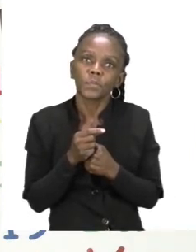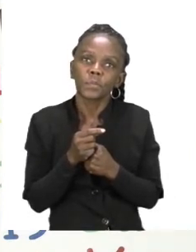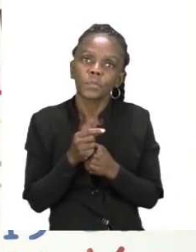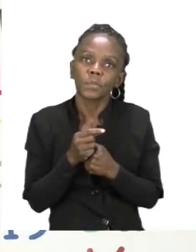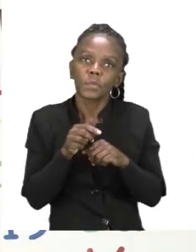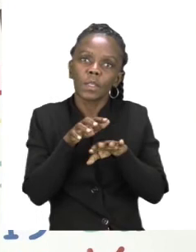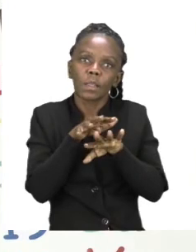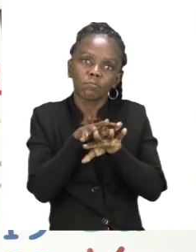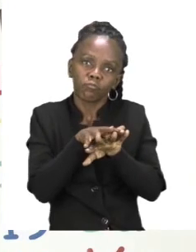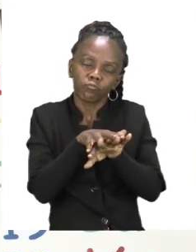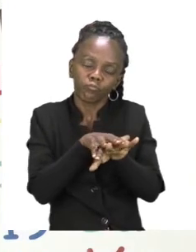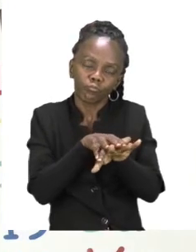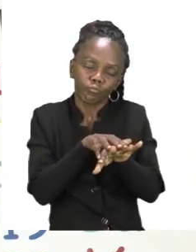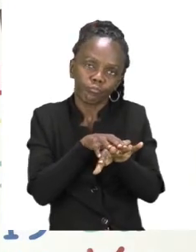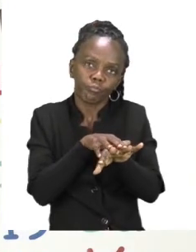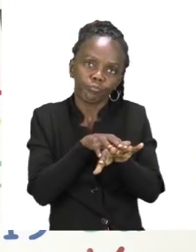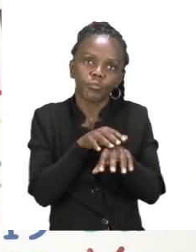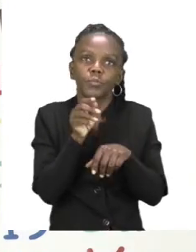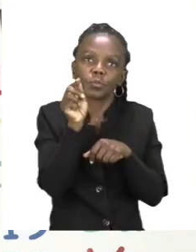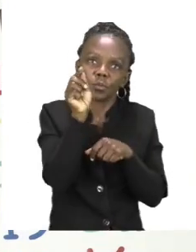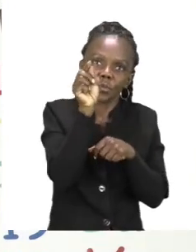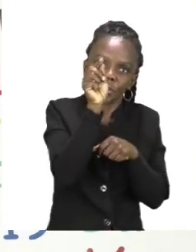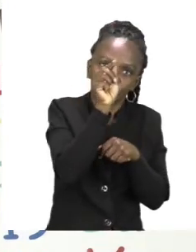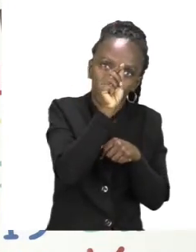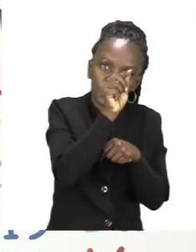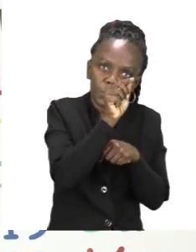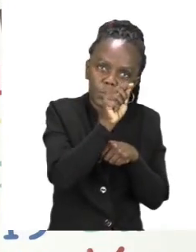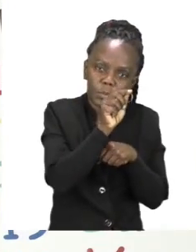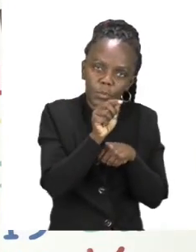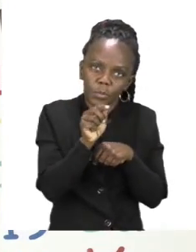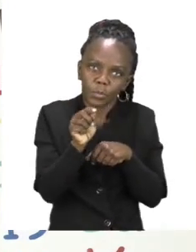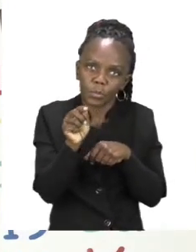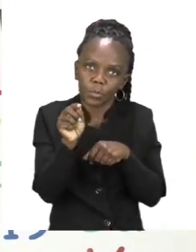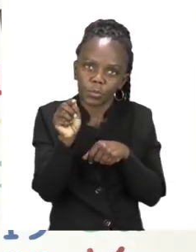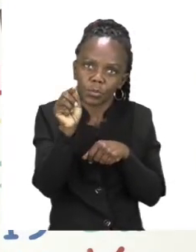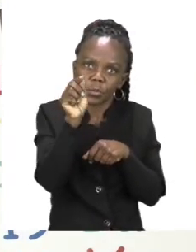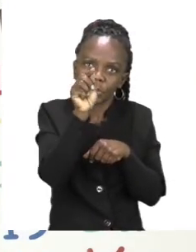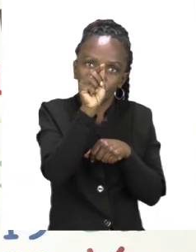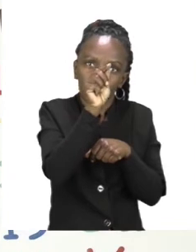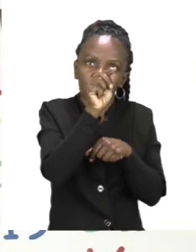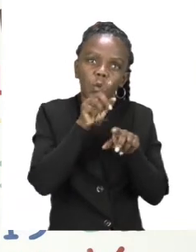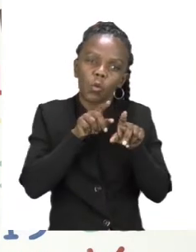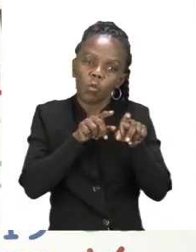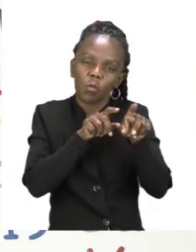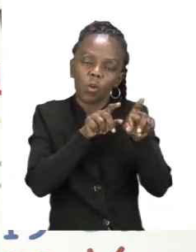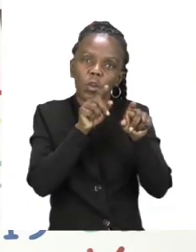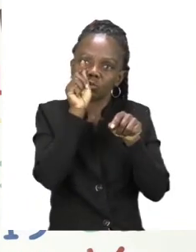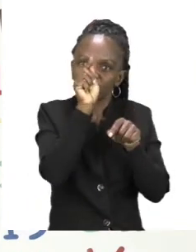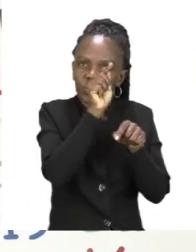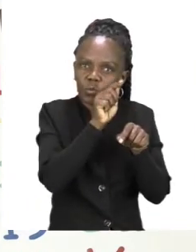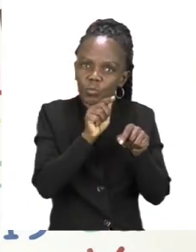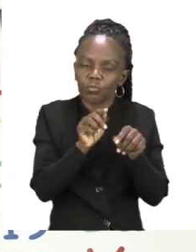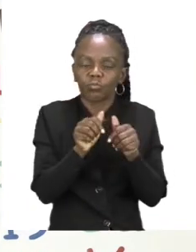your time. You must follow the trace lines nicely and neatly